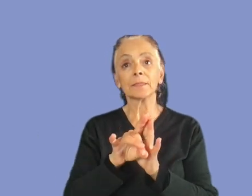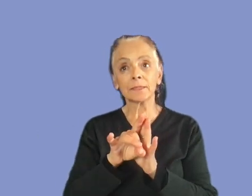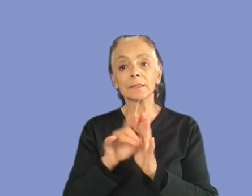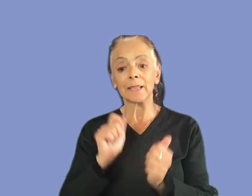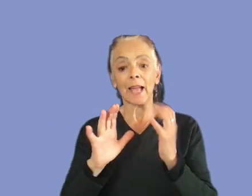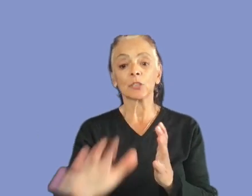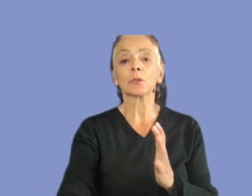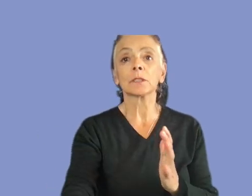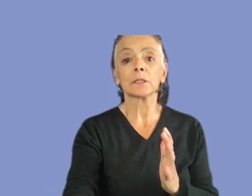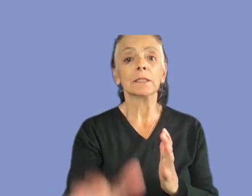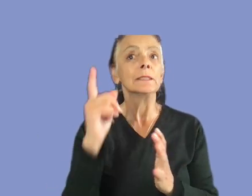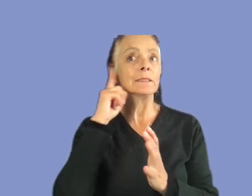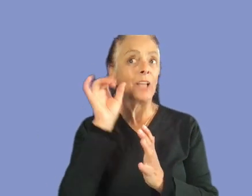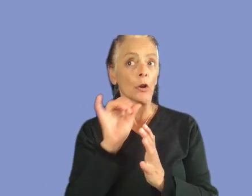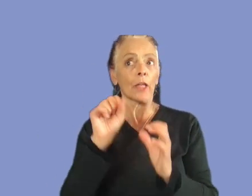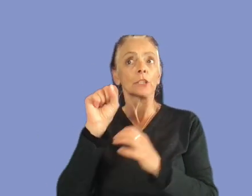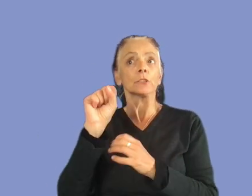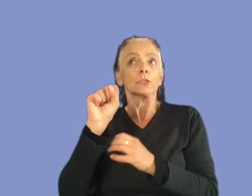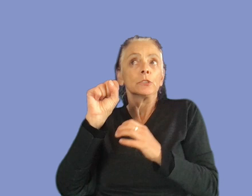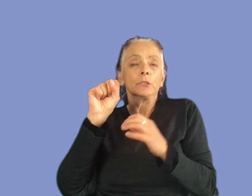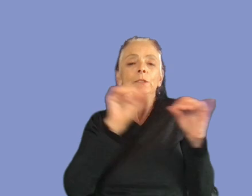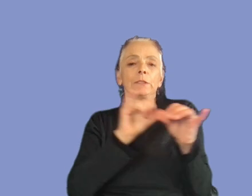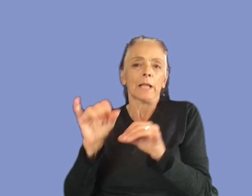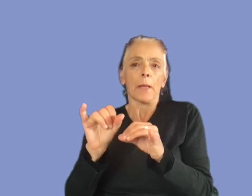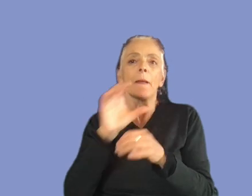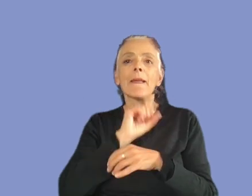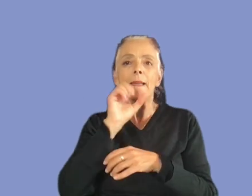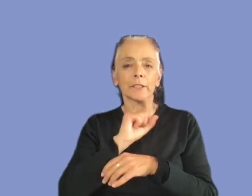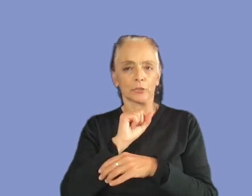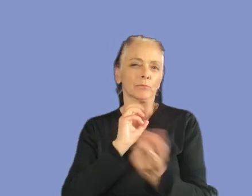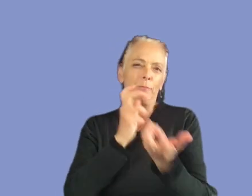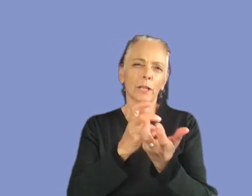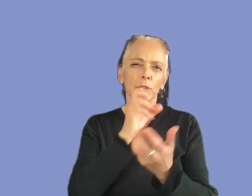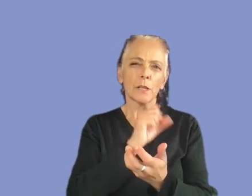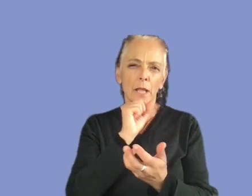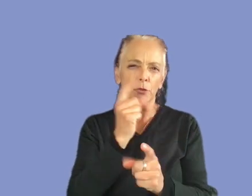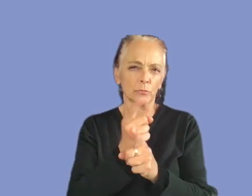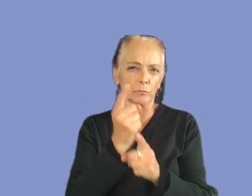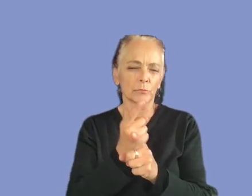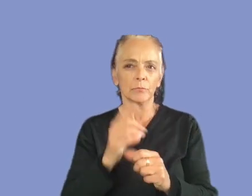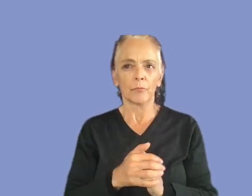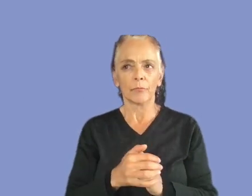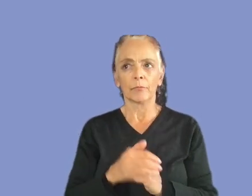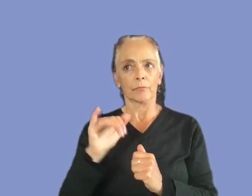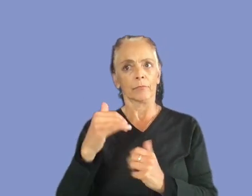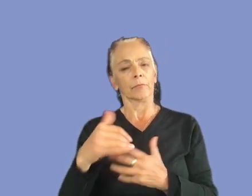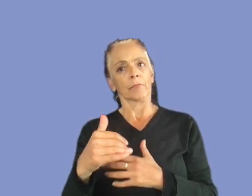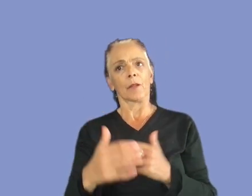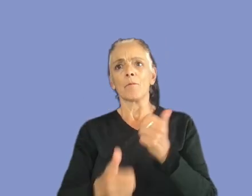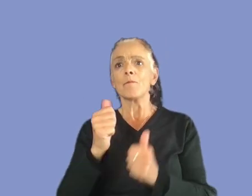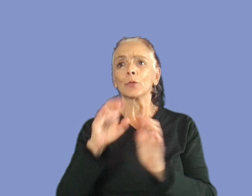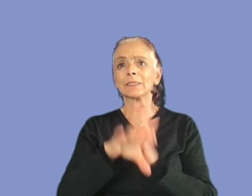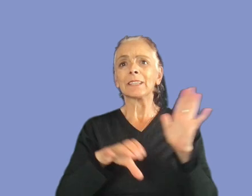who sounded like she could be the character's same age. She was age appropriate, which in itself stands out in a medium where